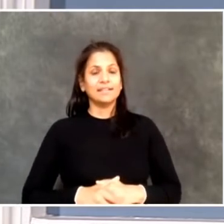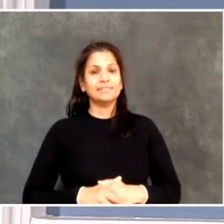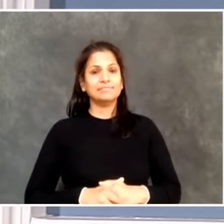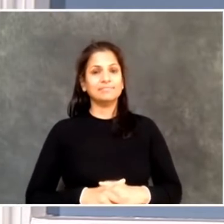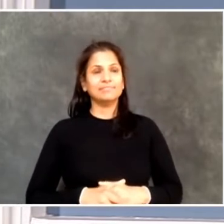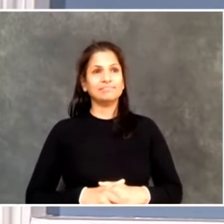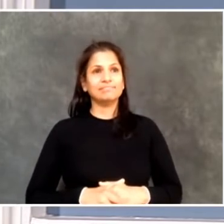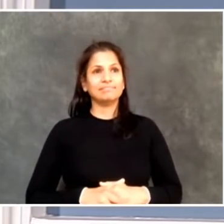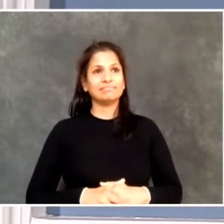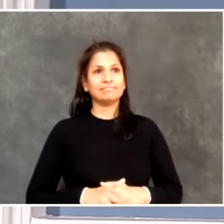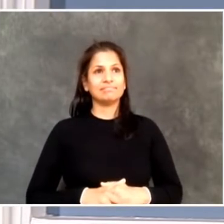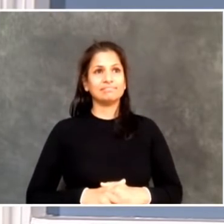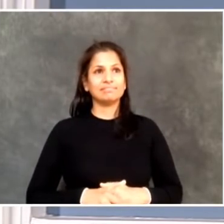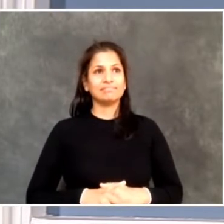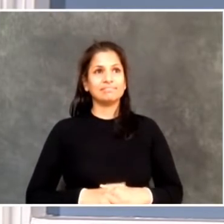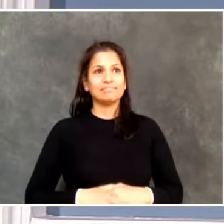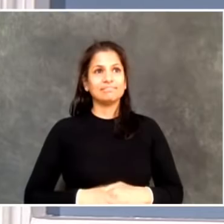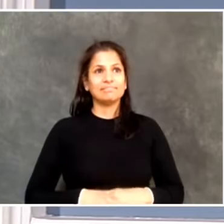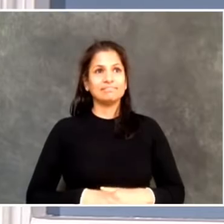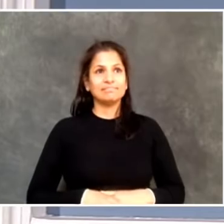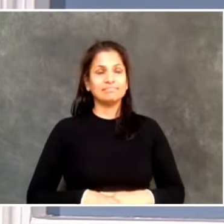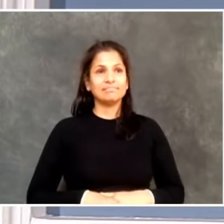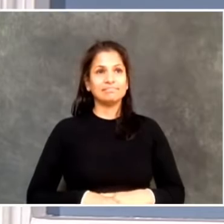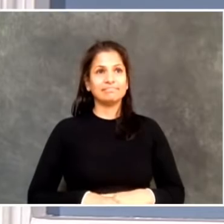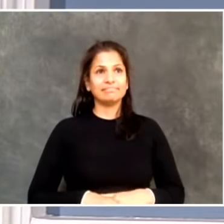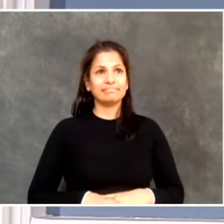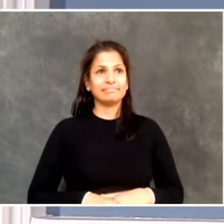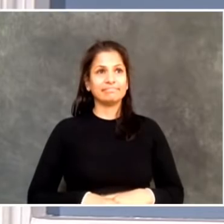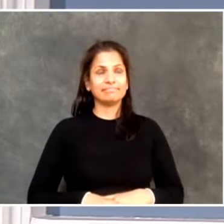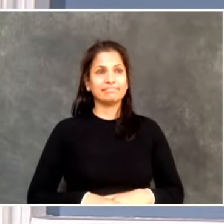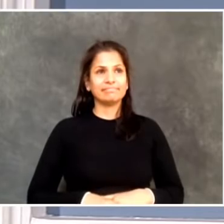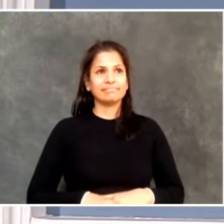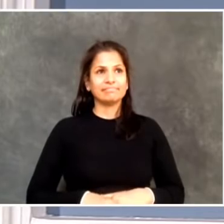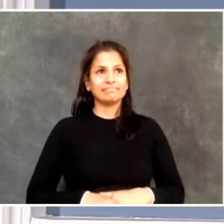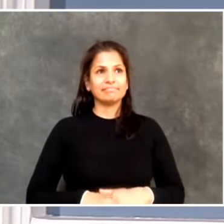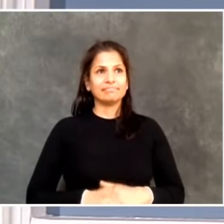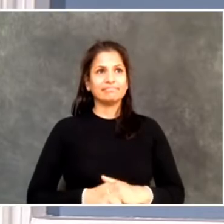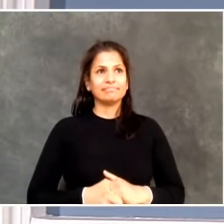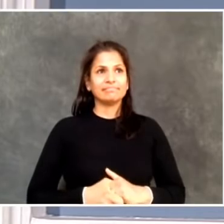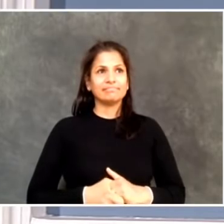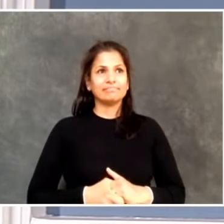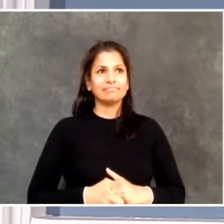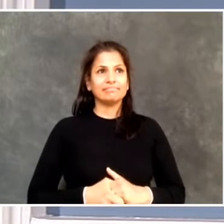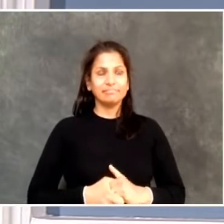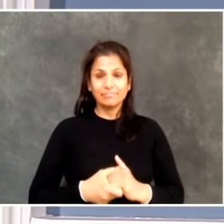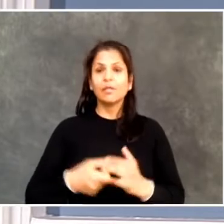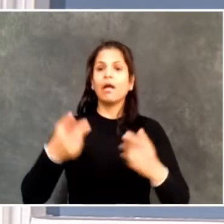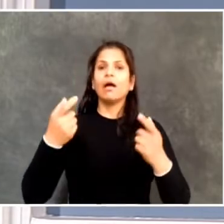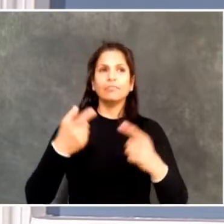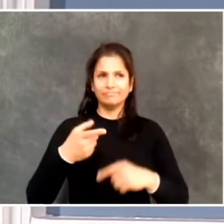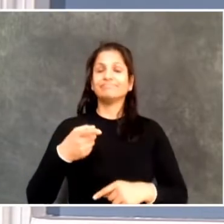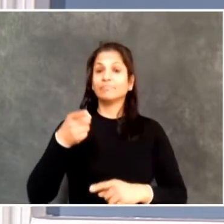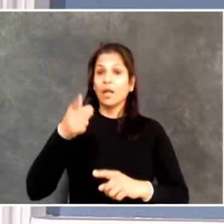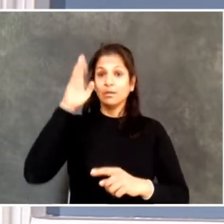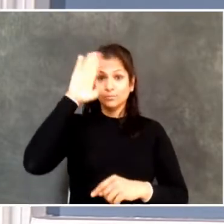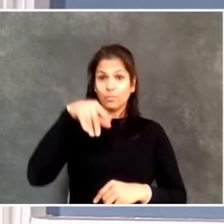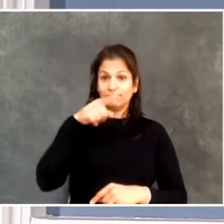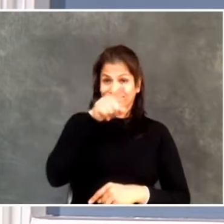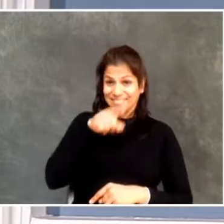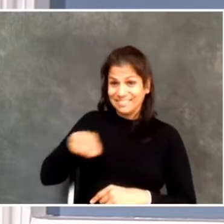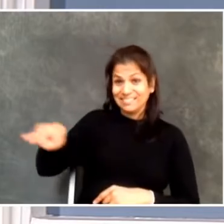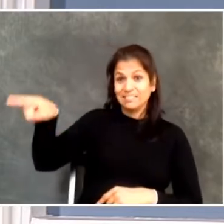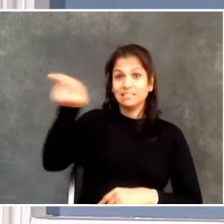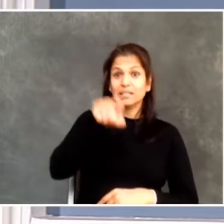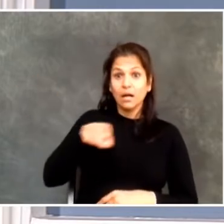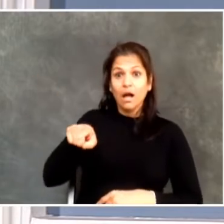at greater risk for poorer health outcomes. The other thing that I will say, and you know, I